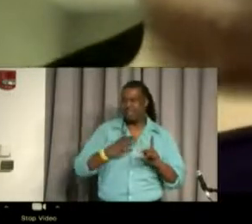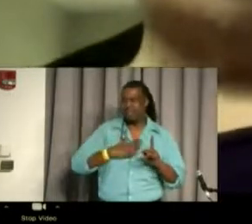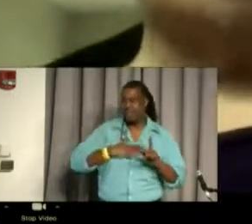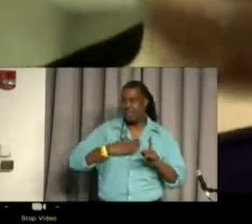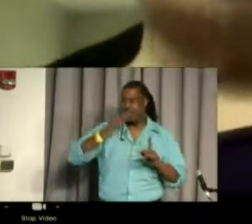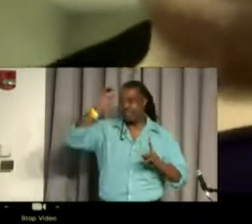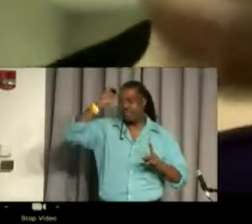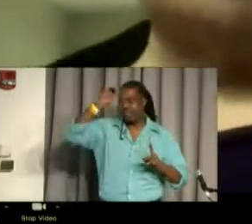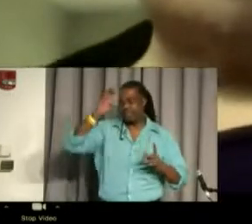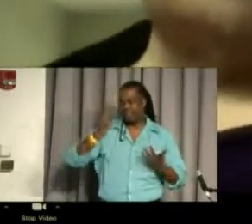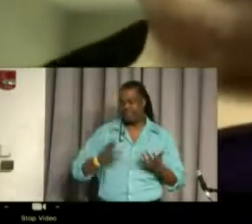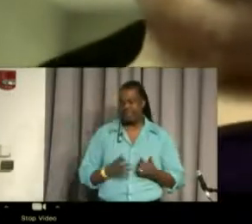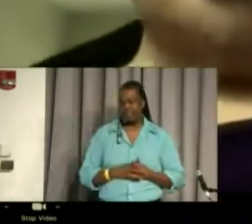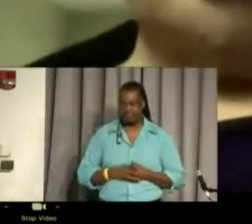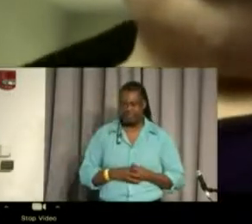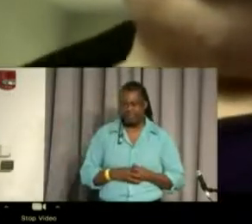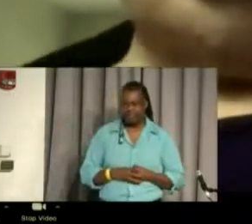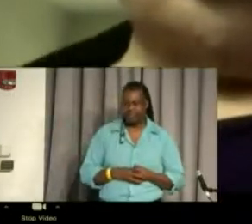asked.